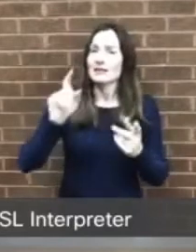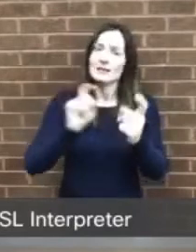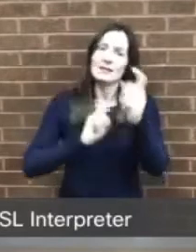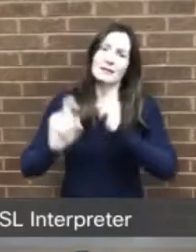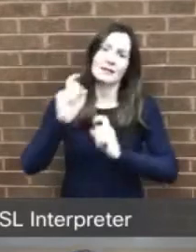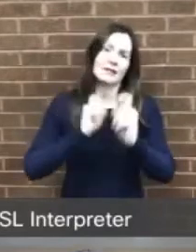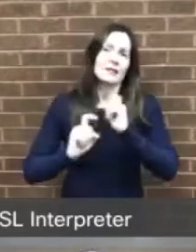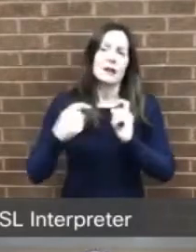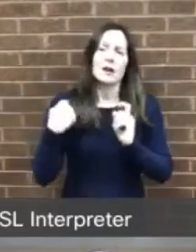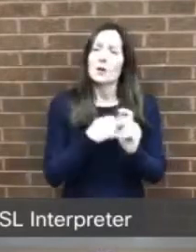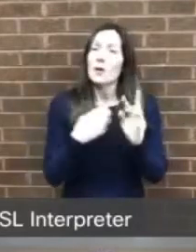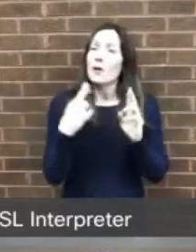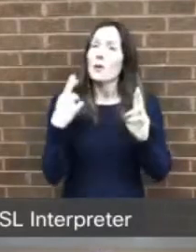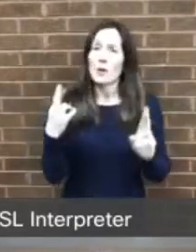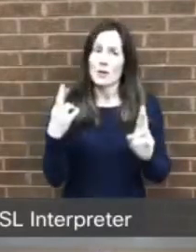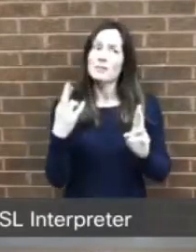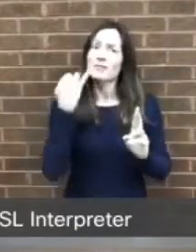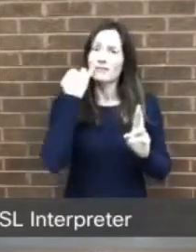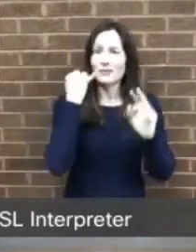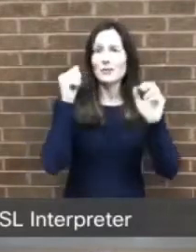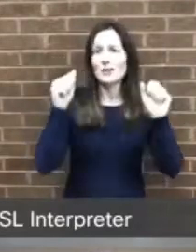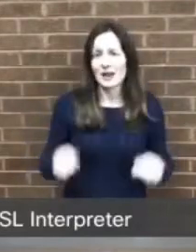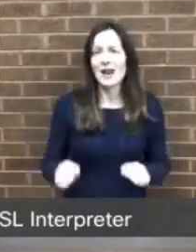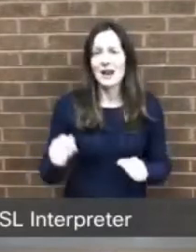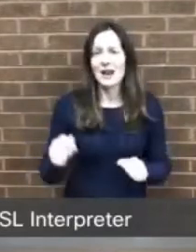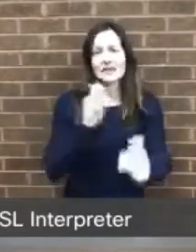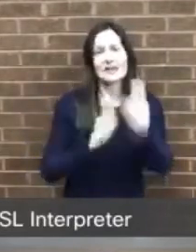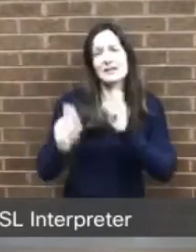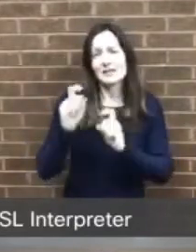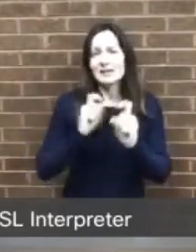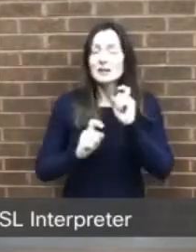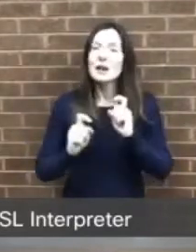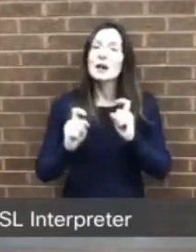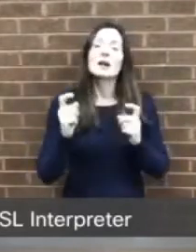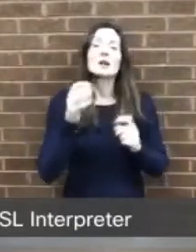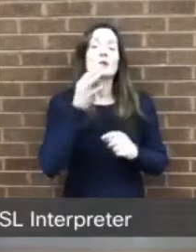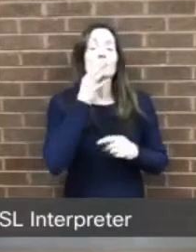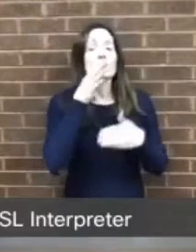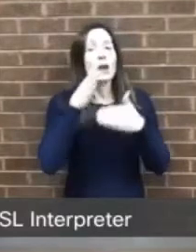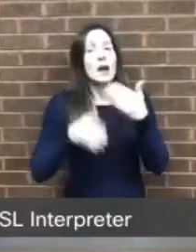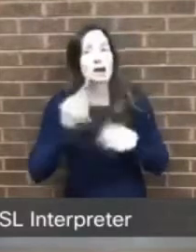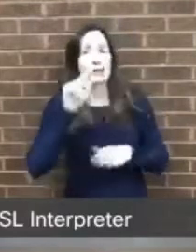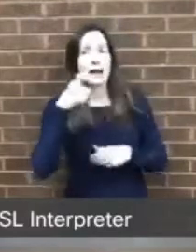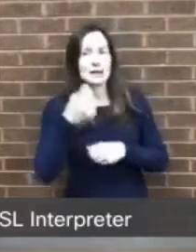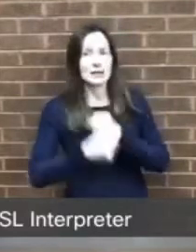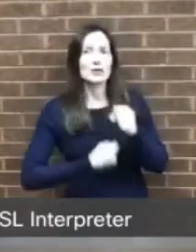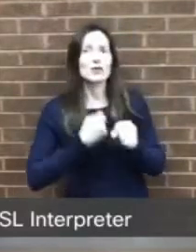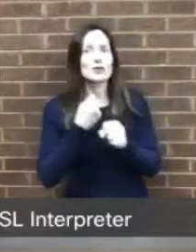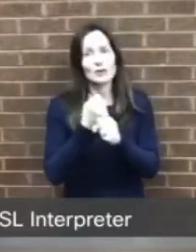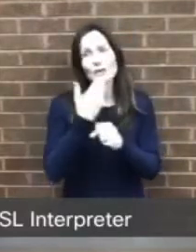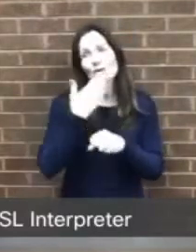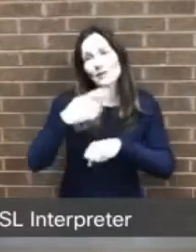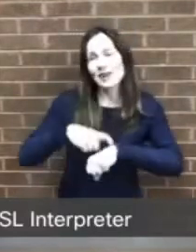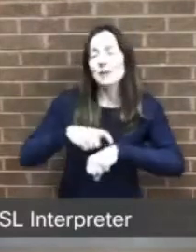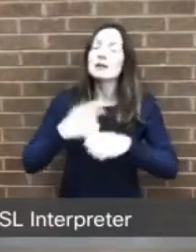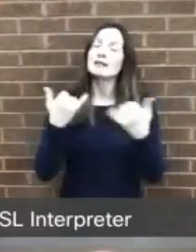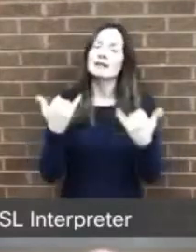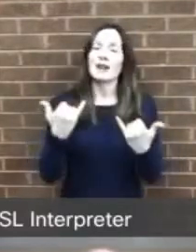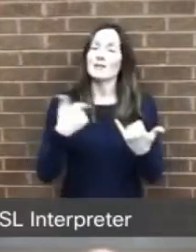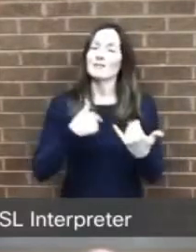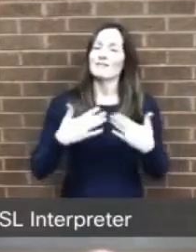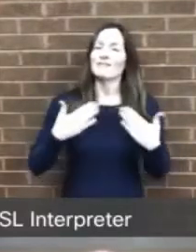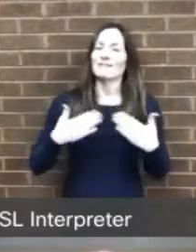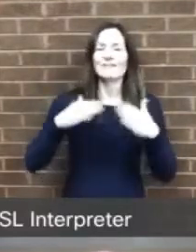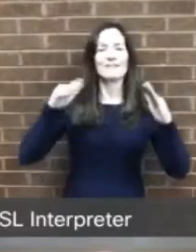us as you can make your charitable decisions in the end of this tax year. It is now my pleasure to introduce our host for this community-wide